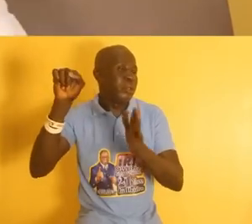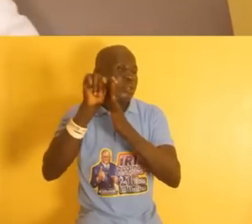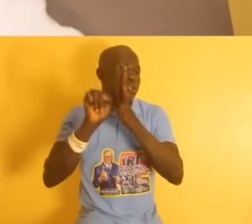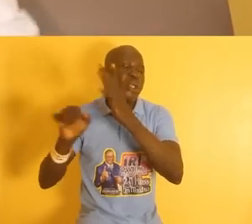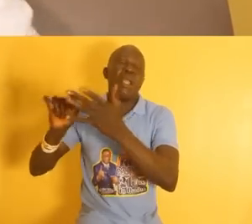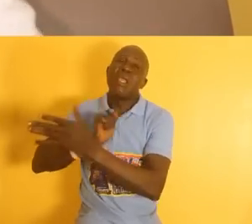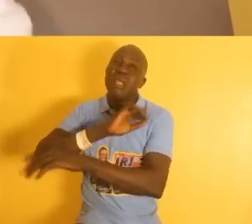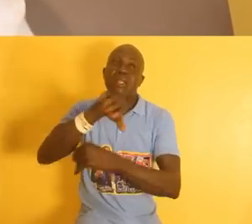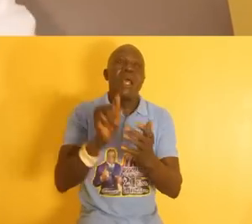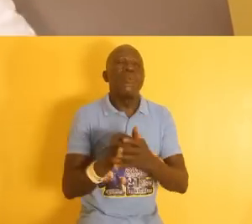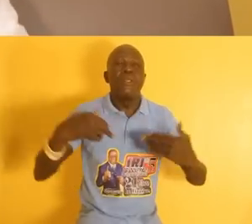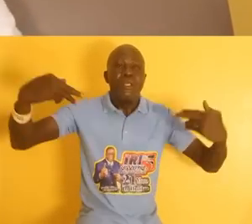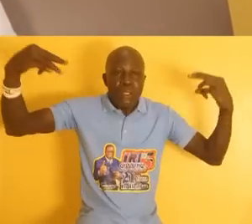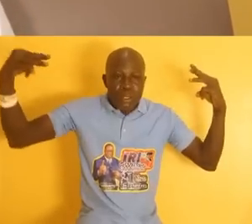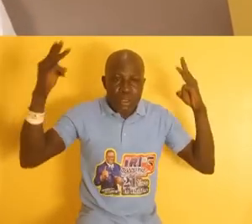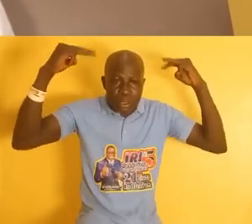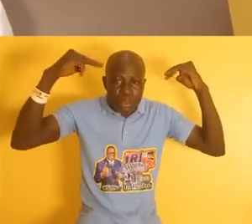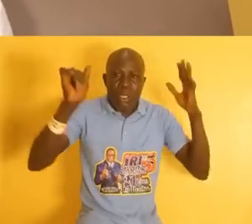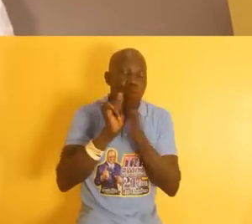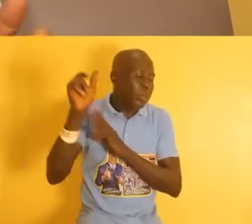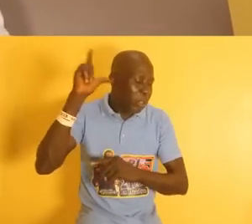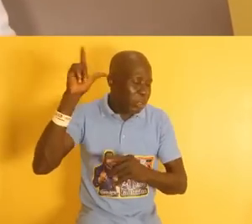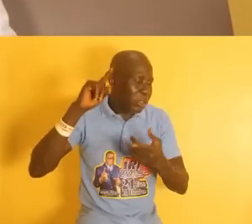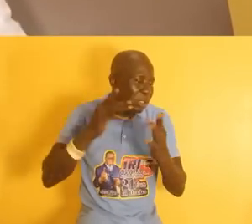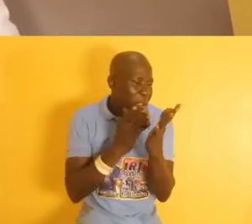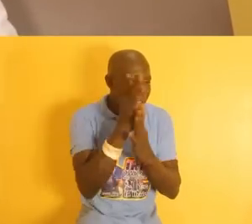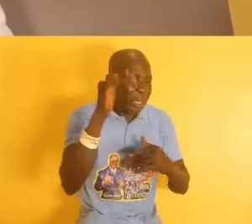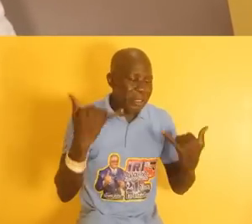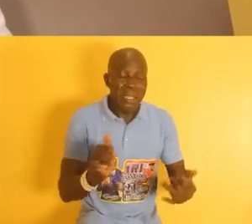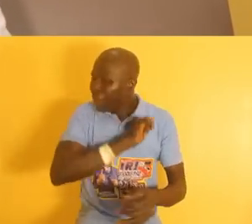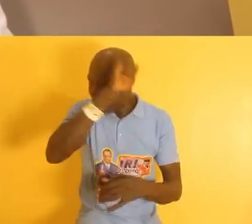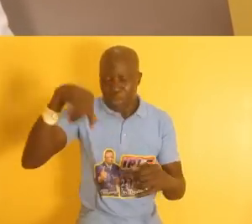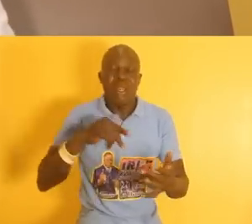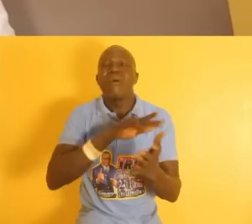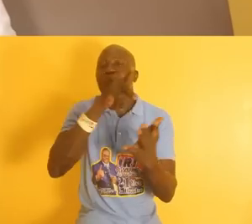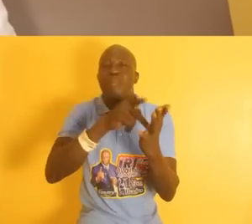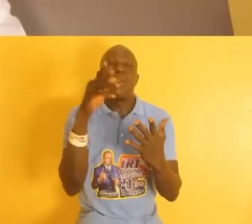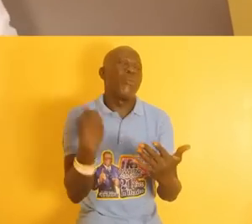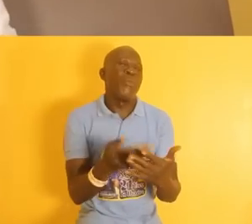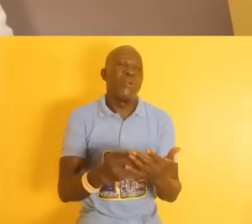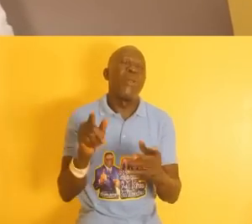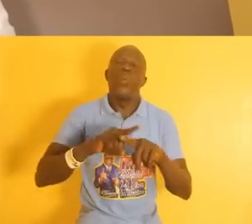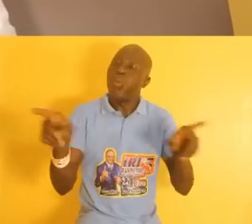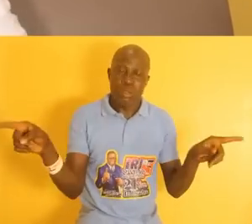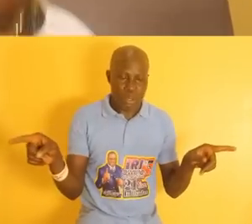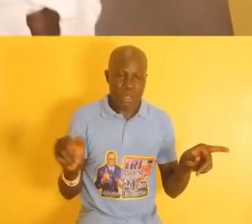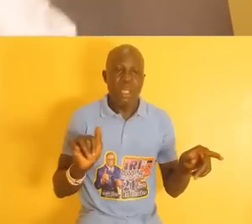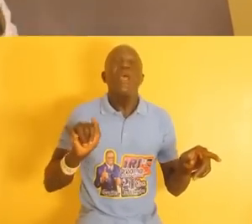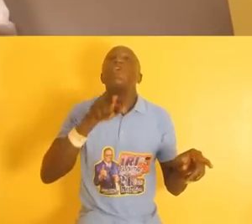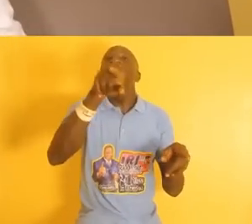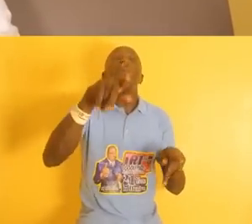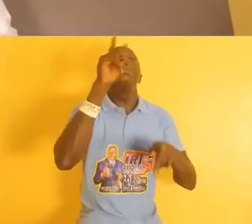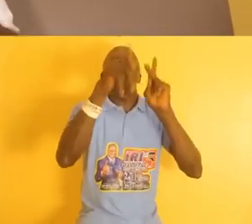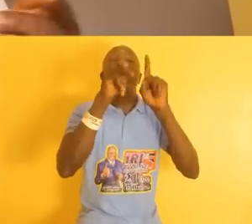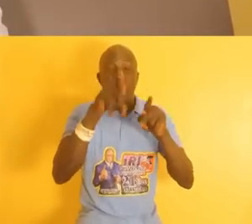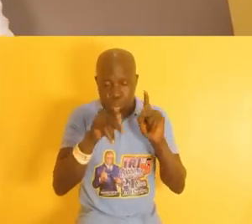Yes. He returned. Bala, bala, bala. Ah, see, balance. Ah, do not pay off the balance. Suban. Yes.